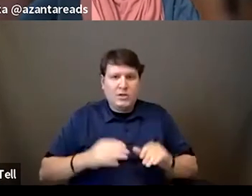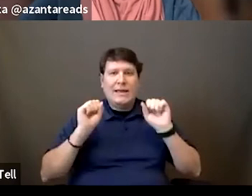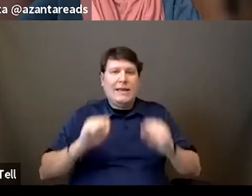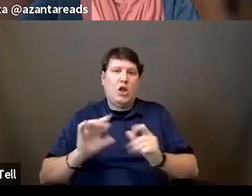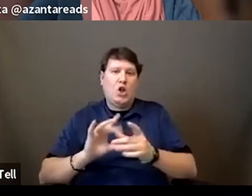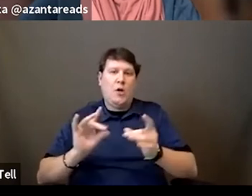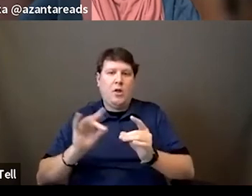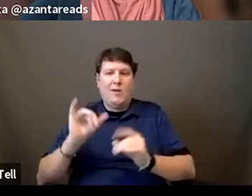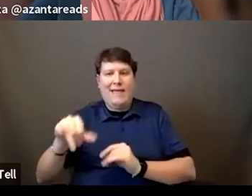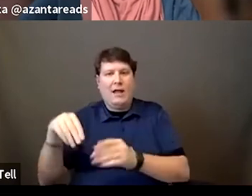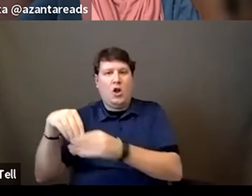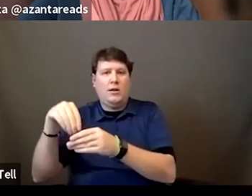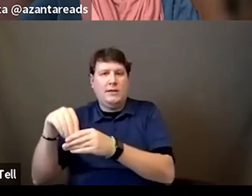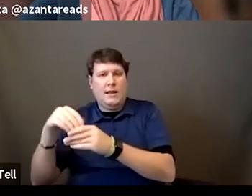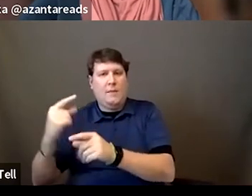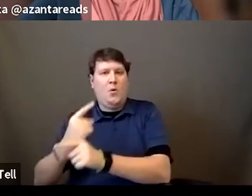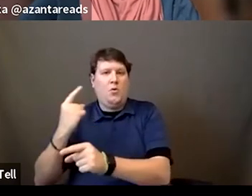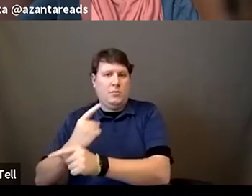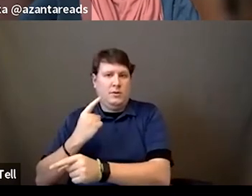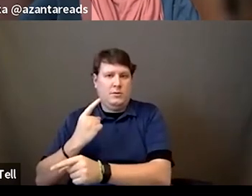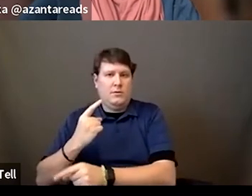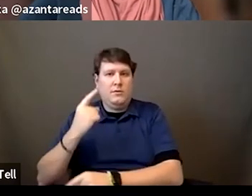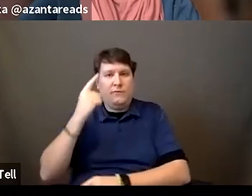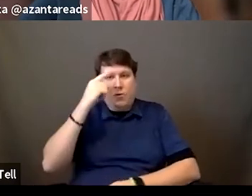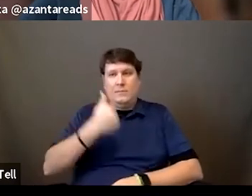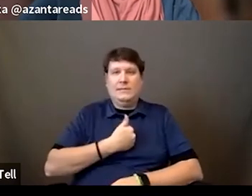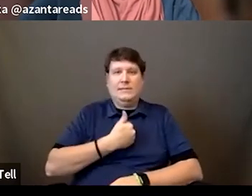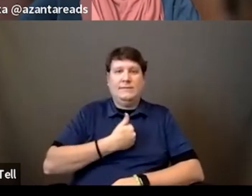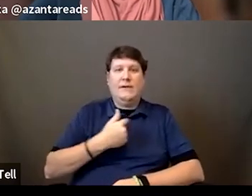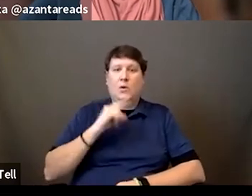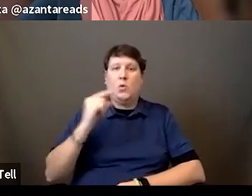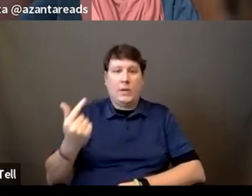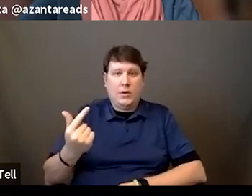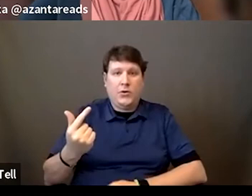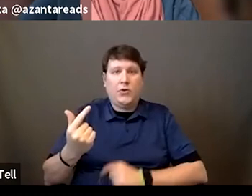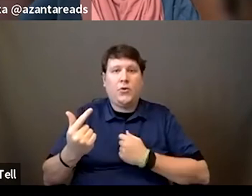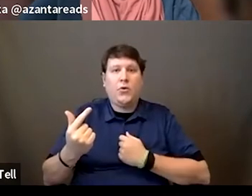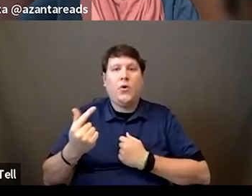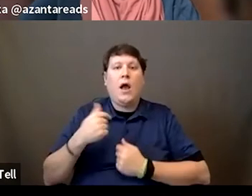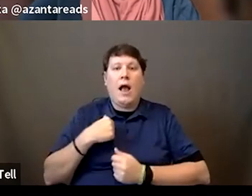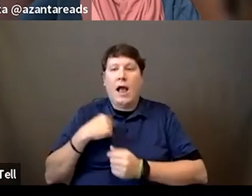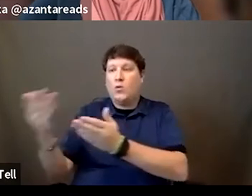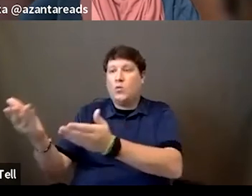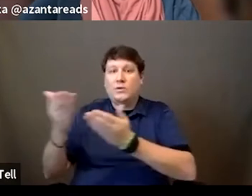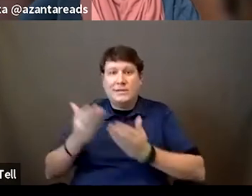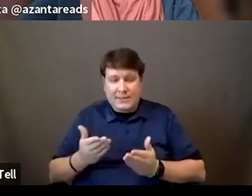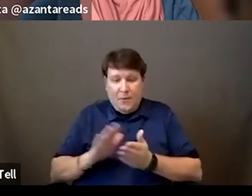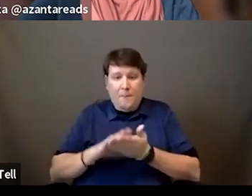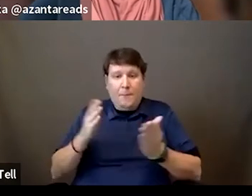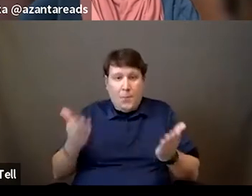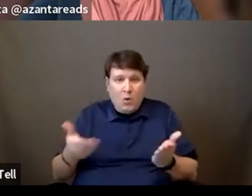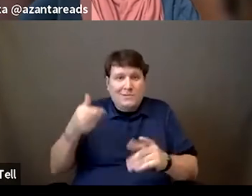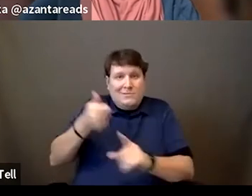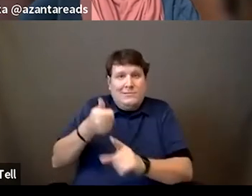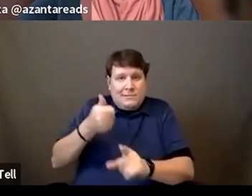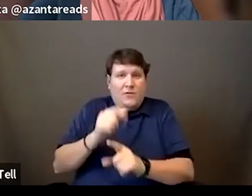That's a huge thing. As a queer person, when I get queer books, I feel like more often than not I can comment to some degree of it, but there's some